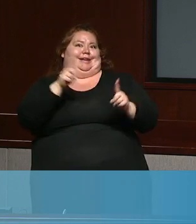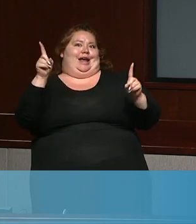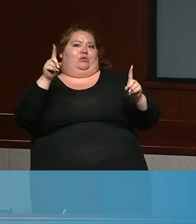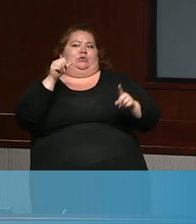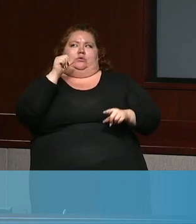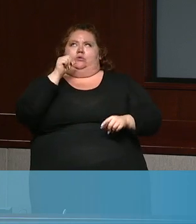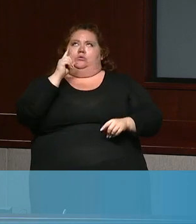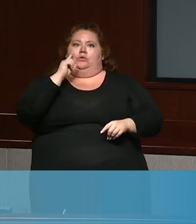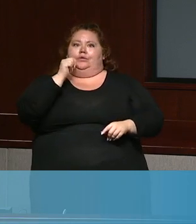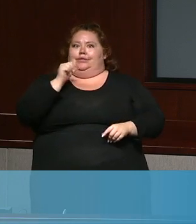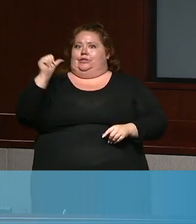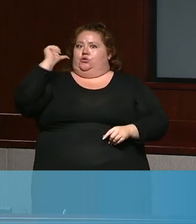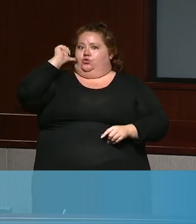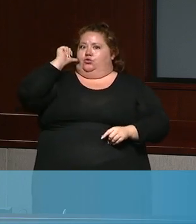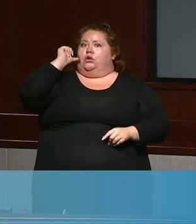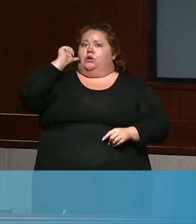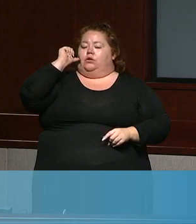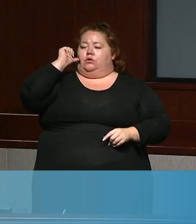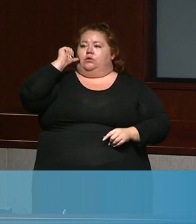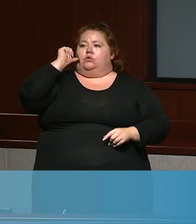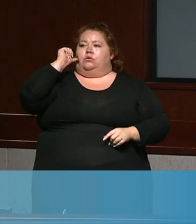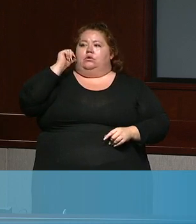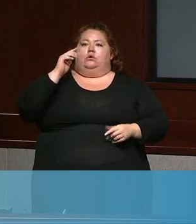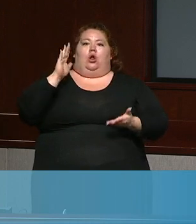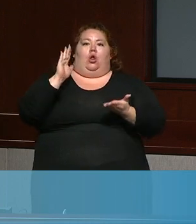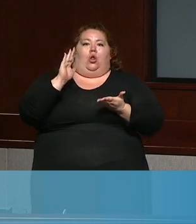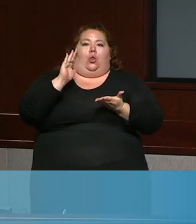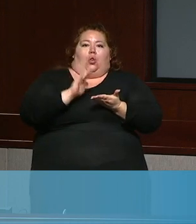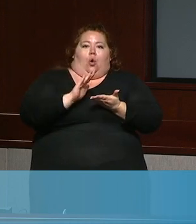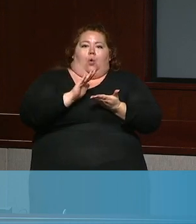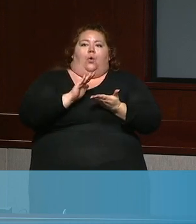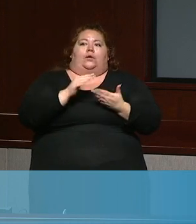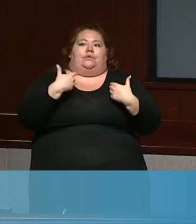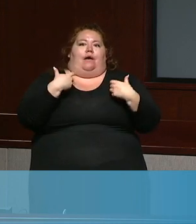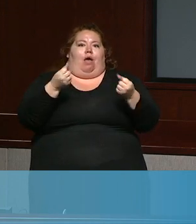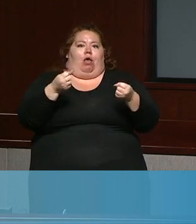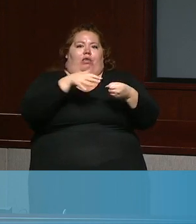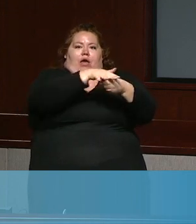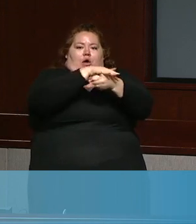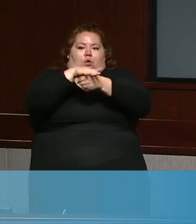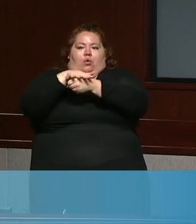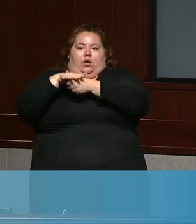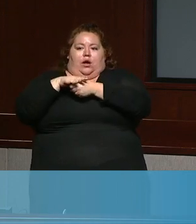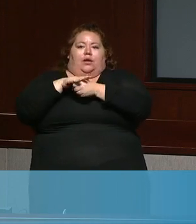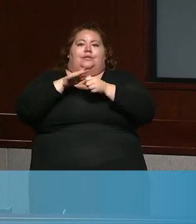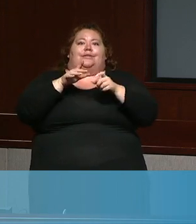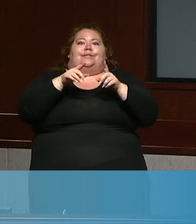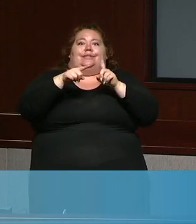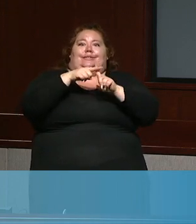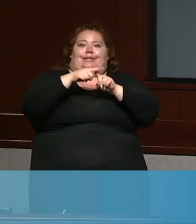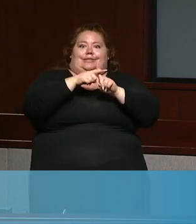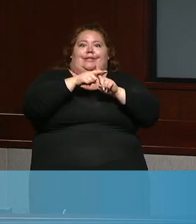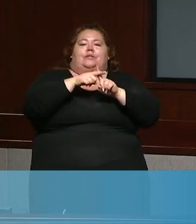yesterday, the lowest health places index quartile testing positivity rate, which now counties are